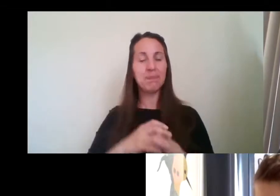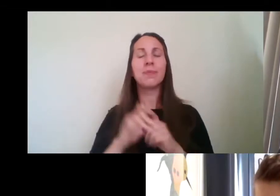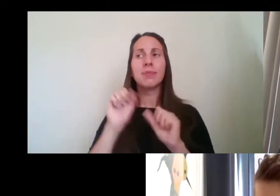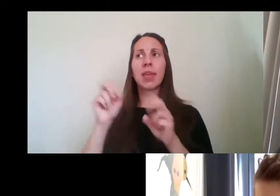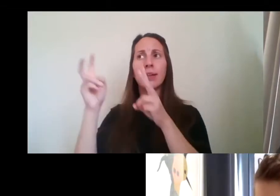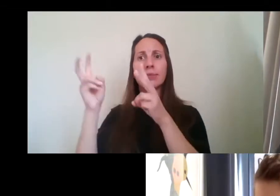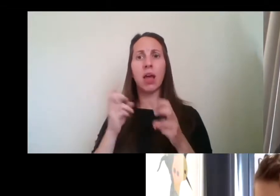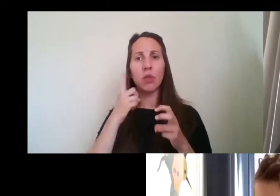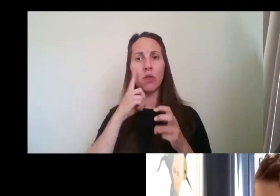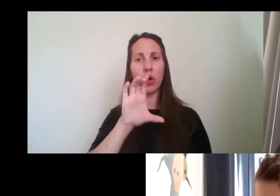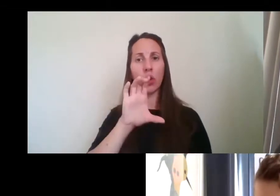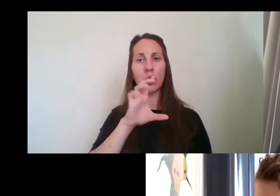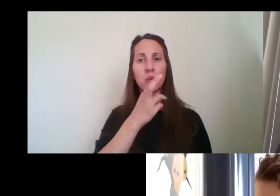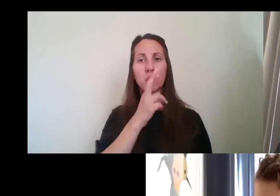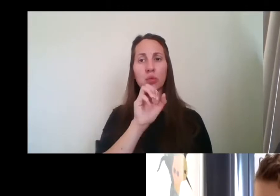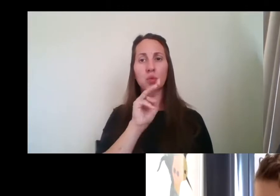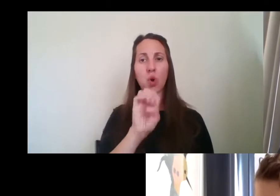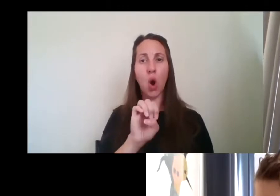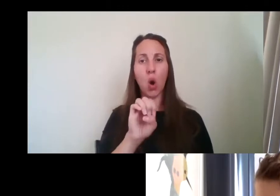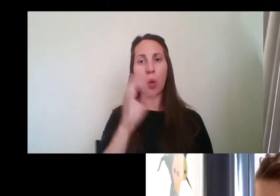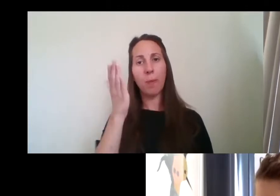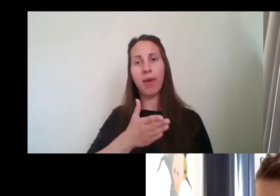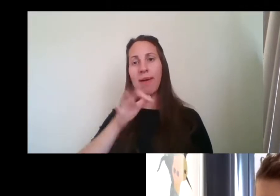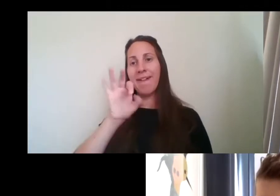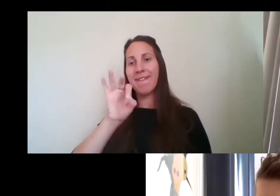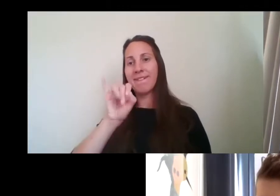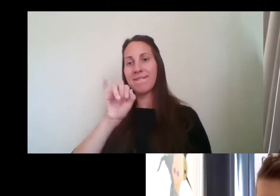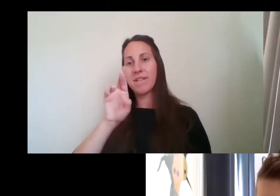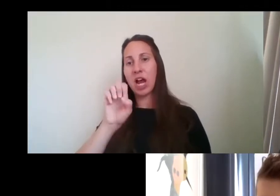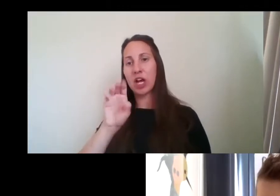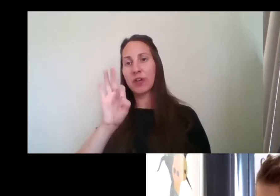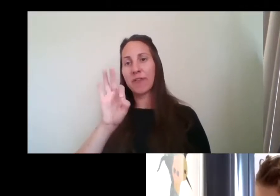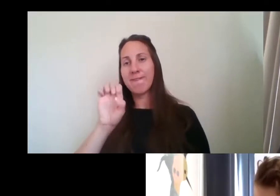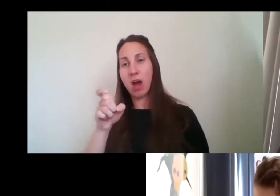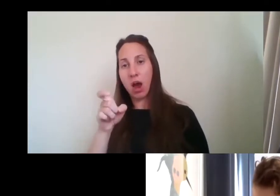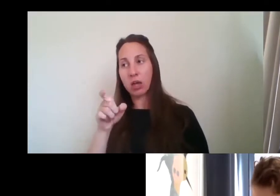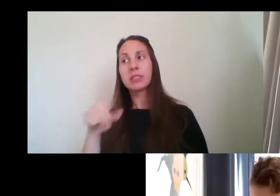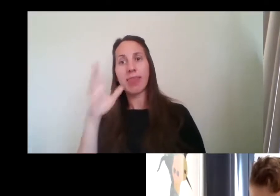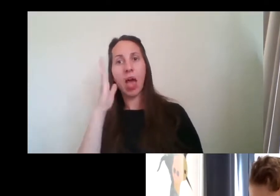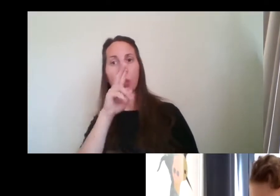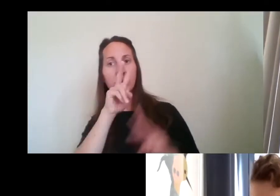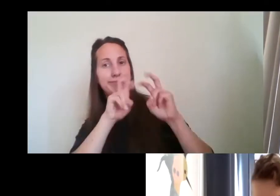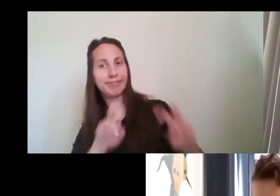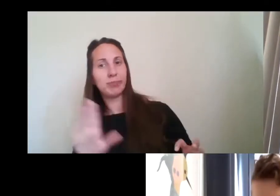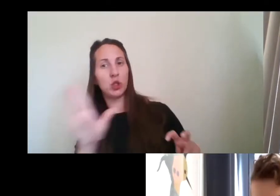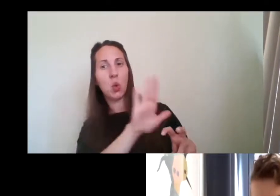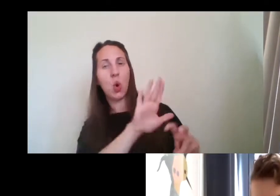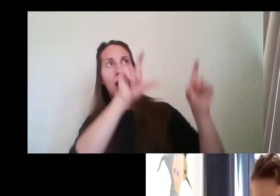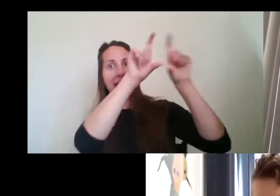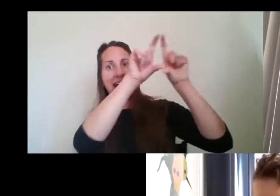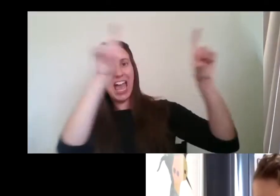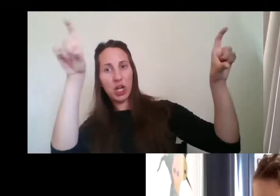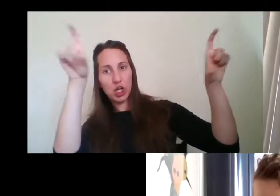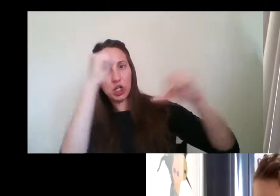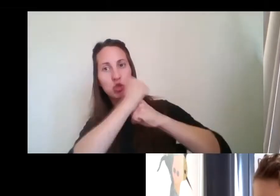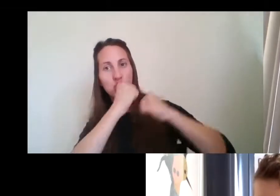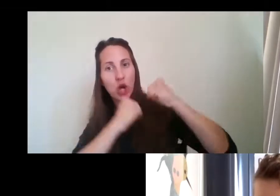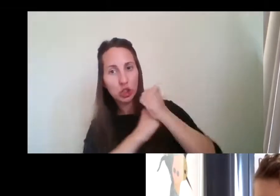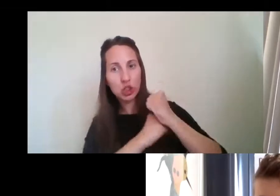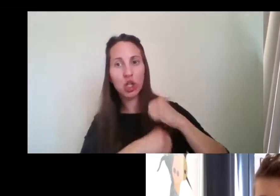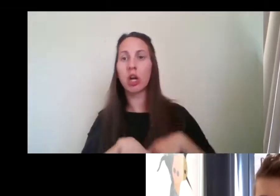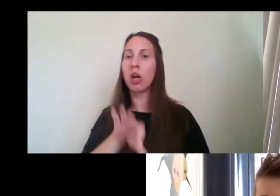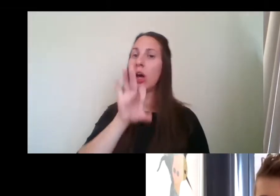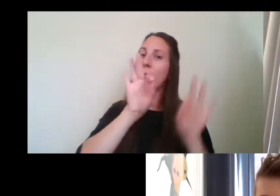Firefox. And they'll go through looking at your heading structure, form field labeling, images without alternative